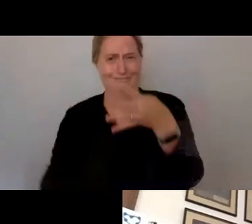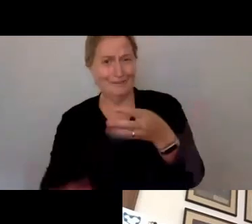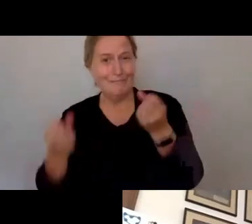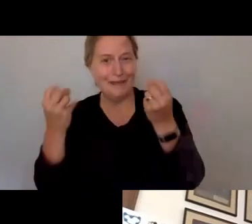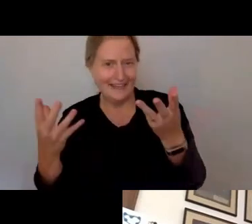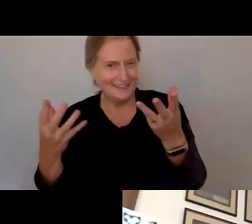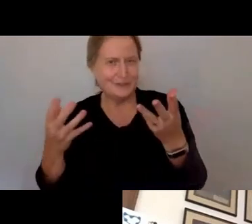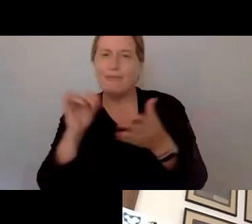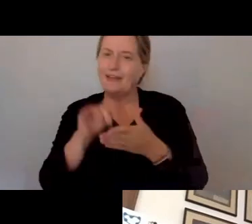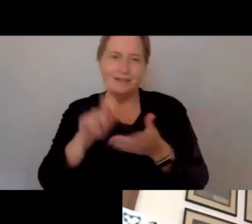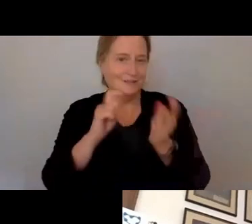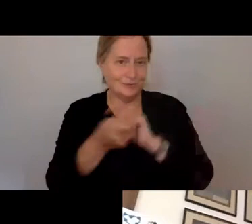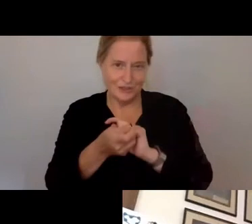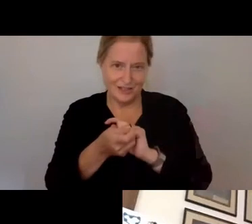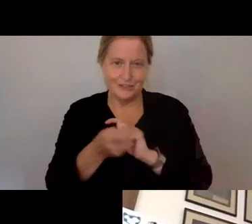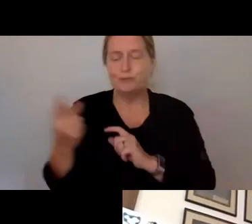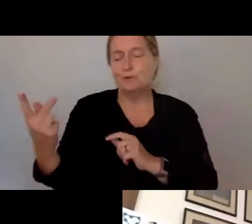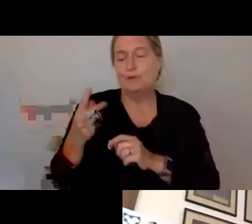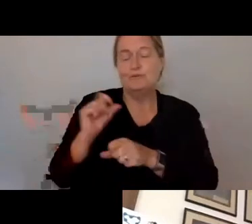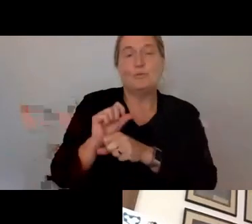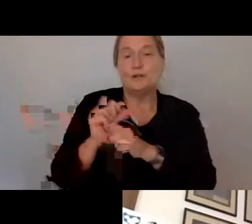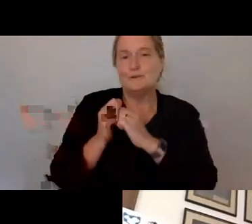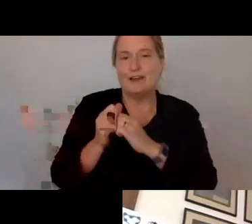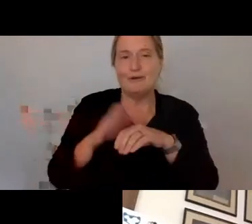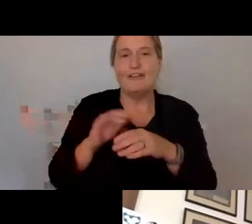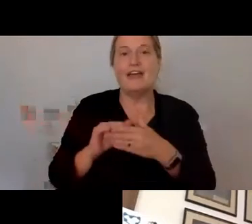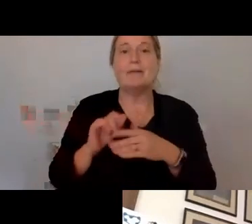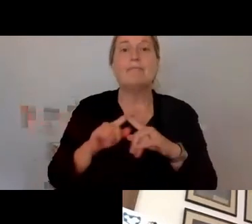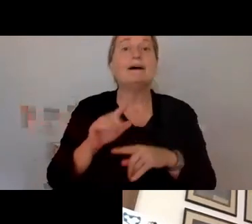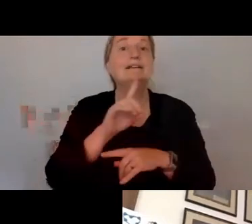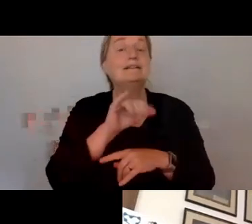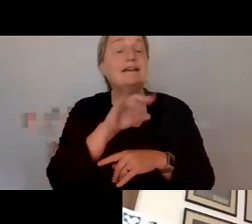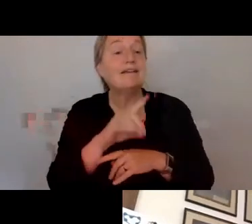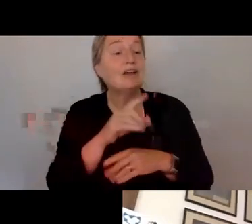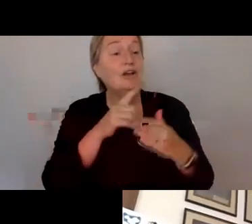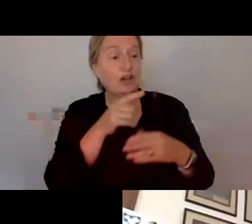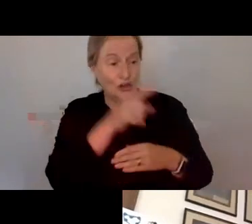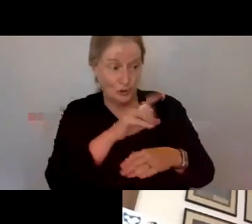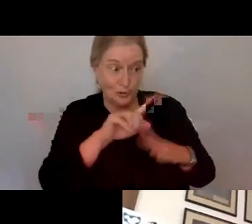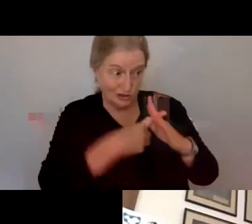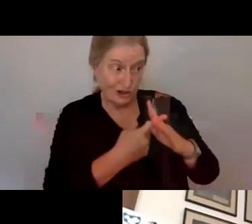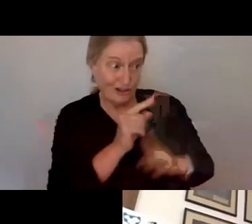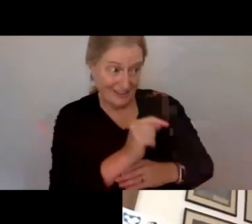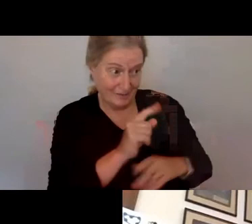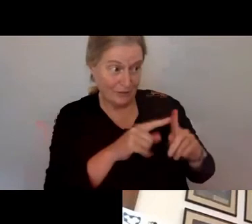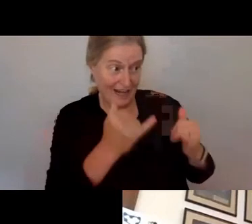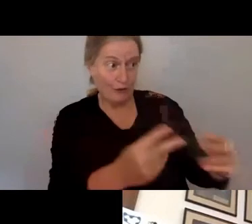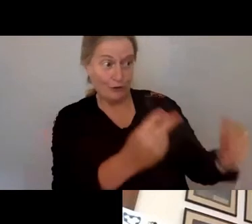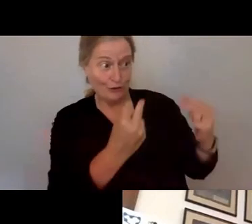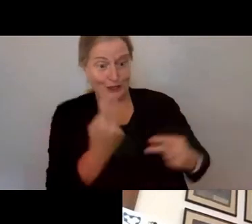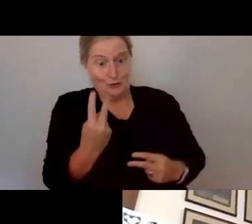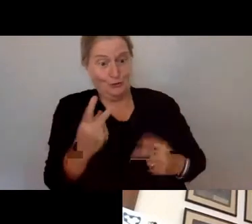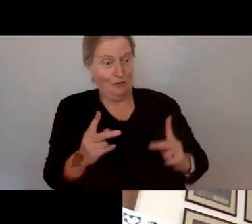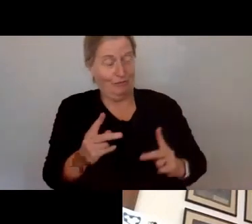not going to because I already see Abeler laughing. But David, what you started, you're looking at two people, a Republican and a Democrat, that are trying to live with